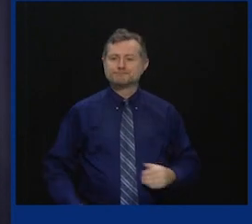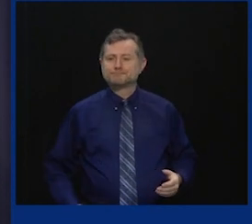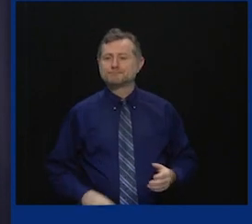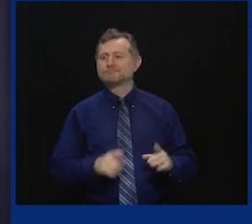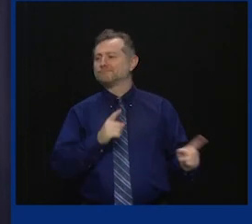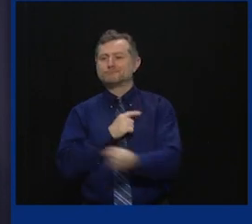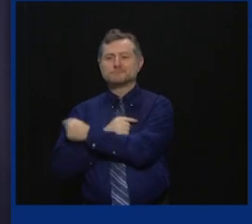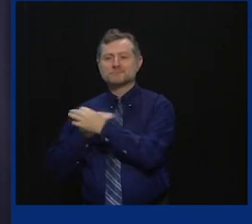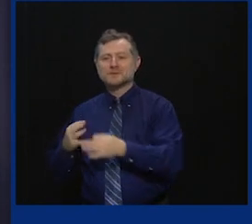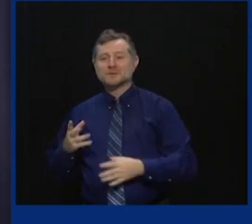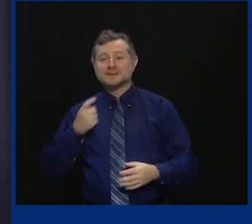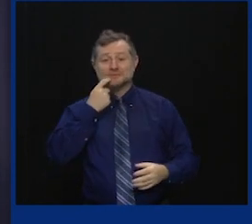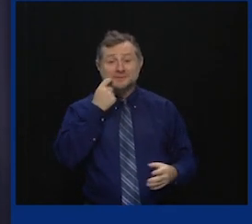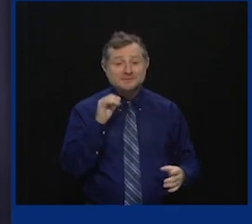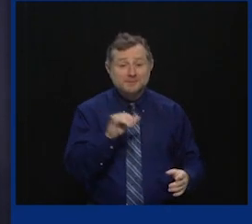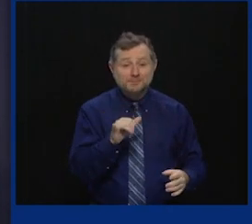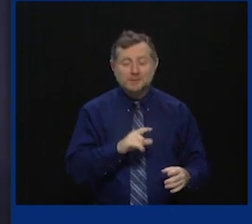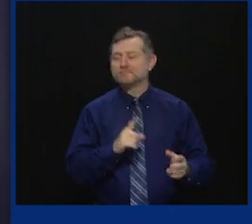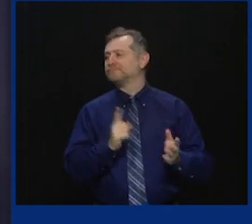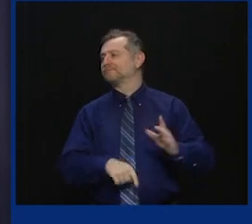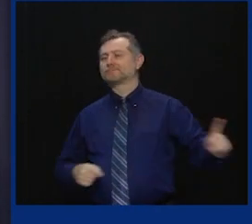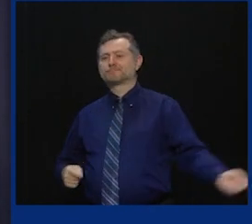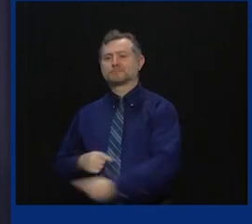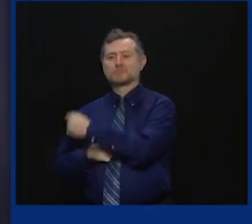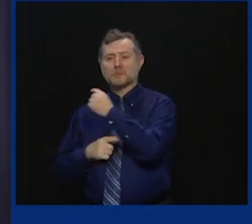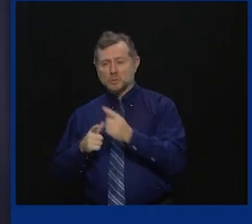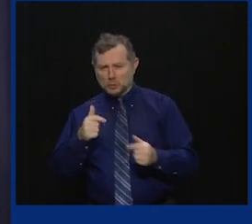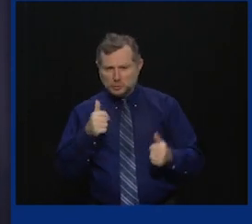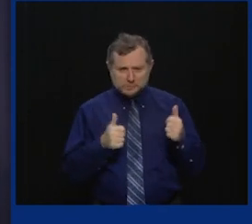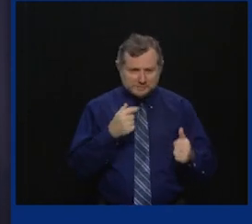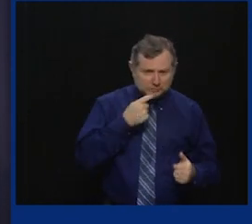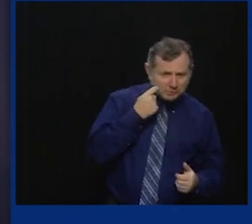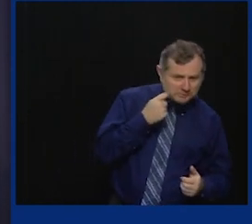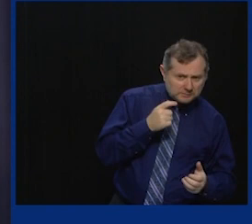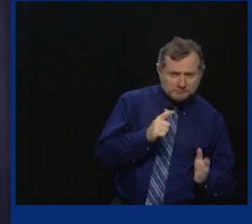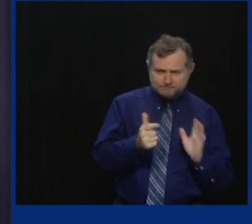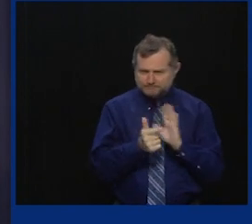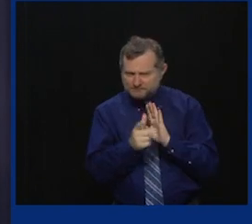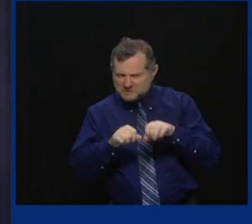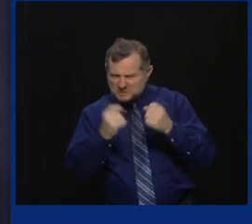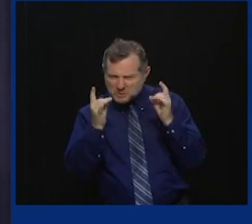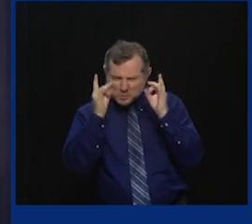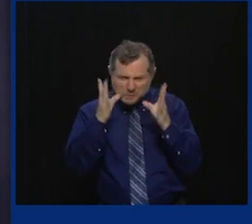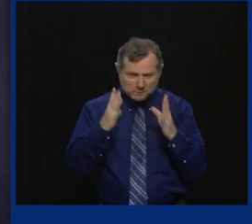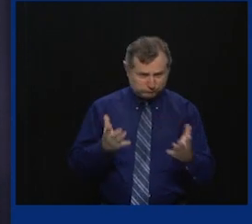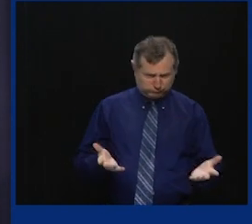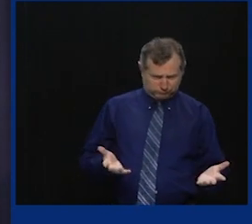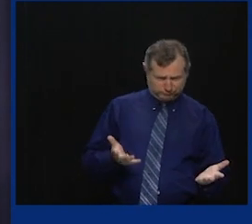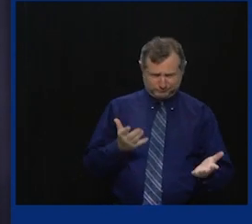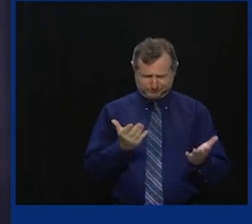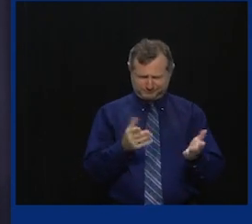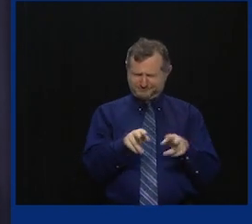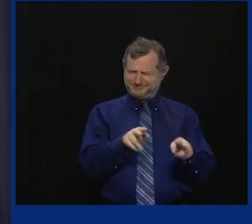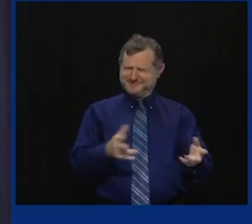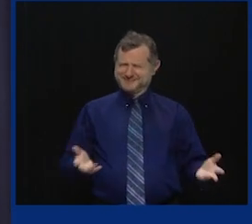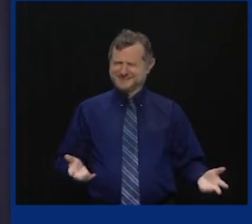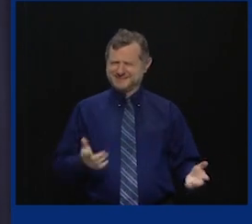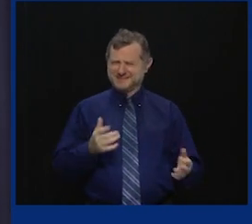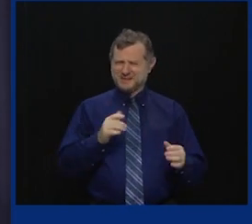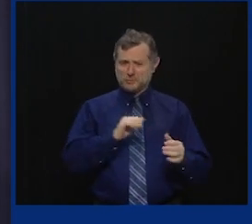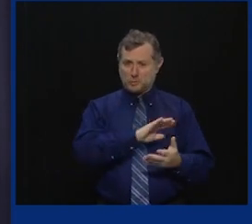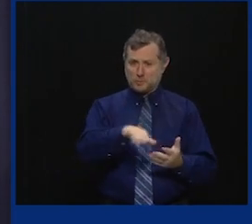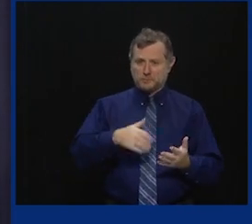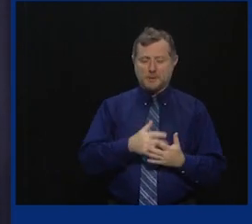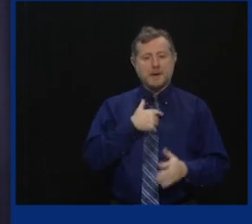addiction, but we pick and choose the addictions we want to criminalize. I won't get into that. I'm gonna be a